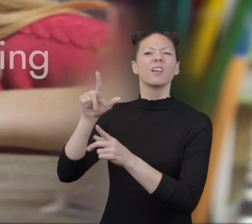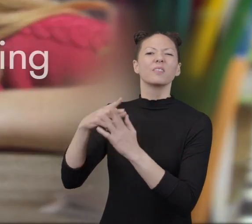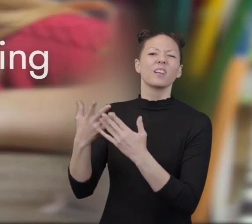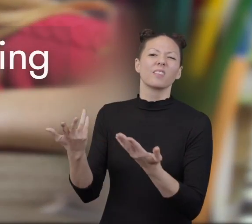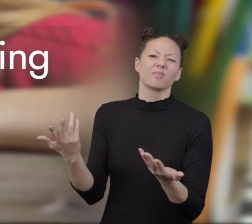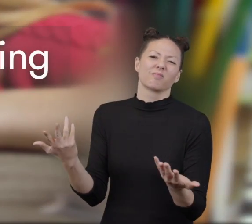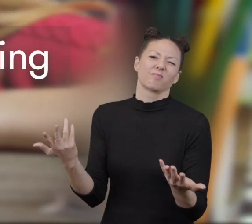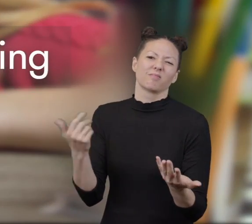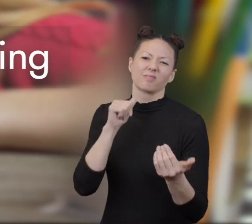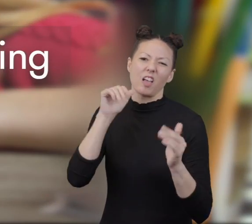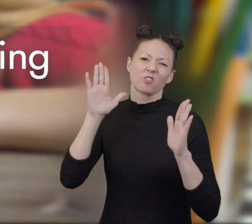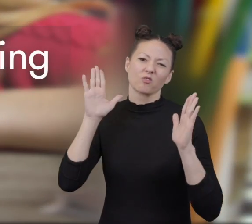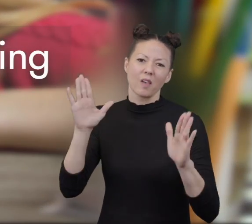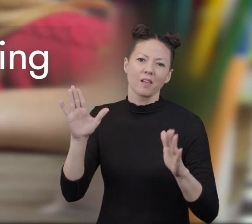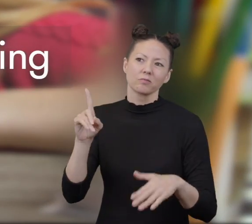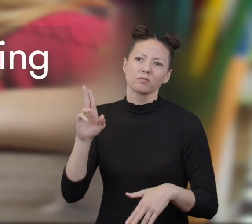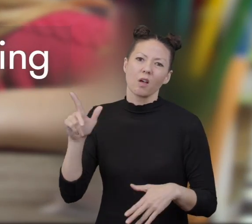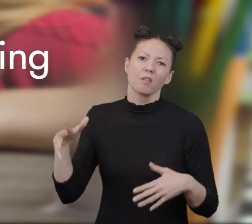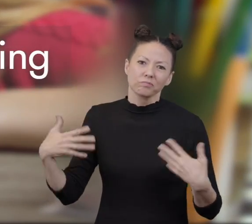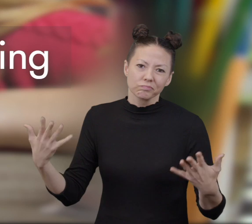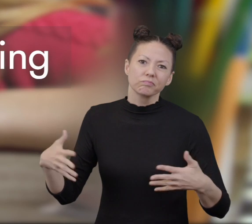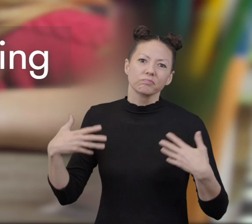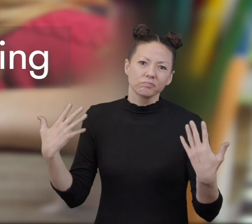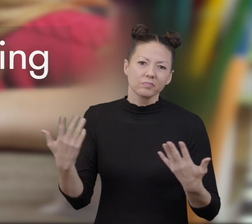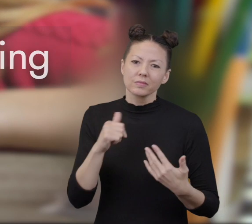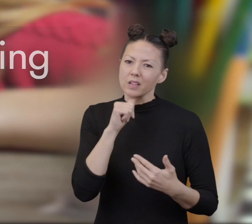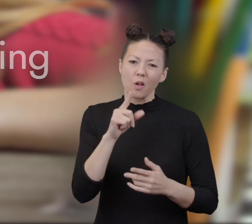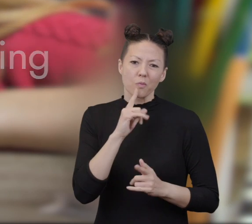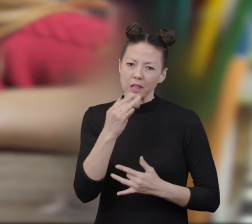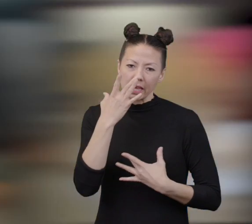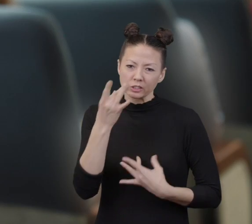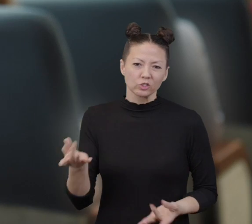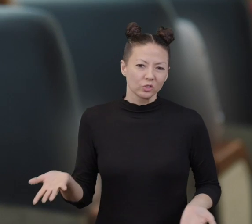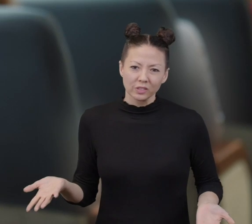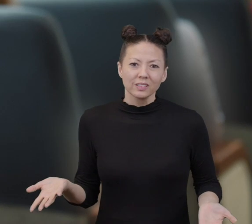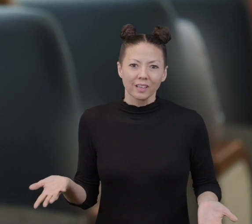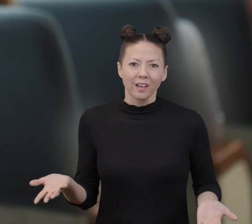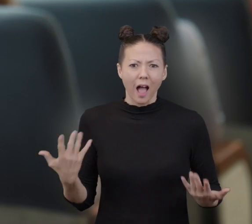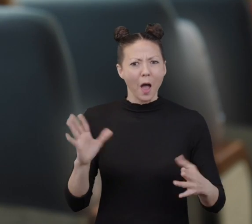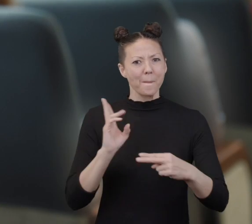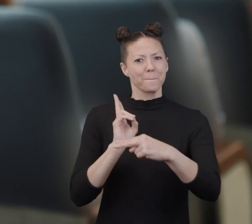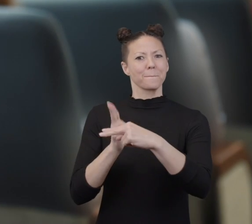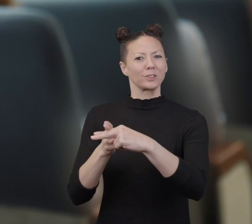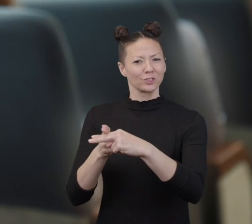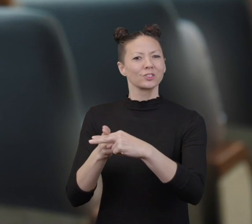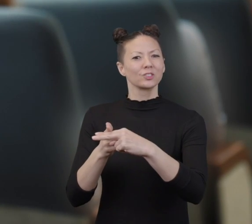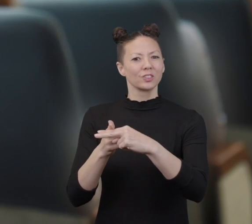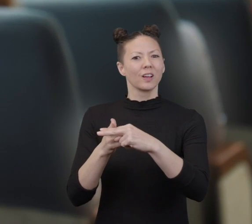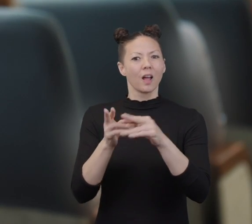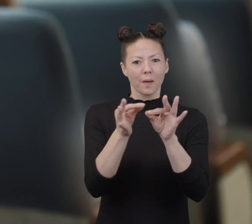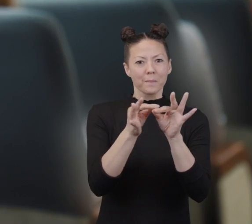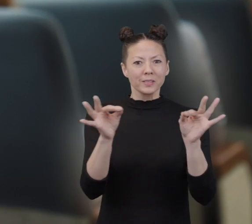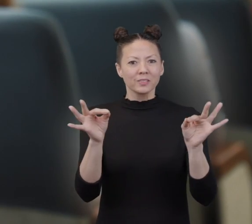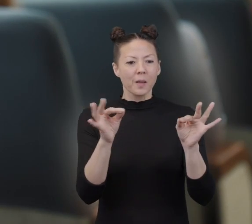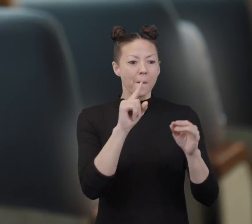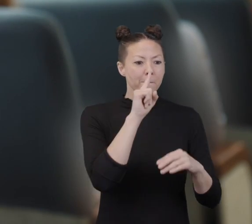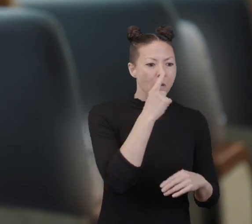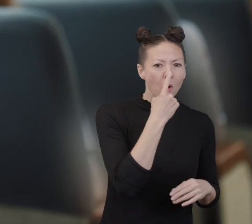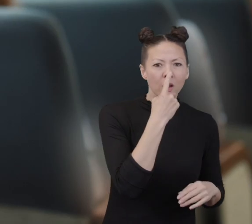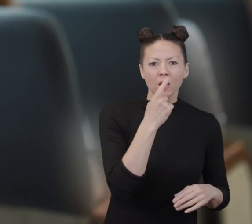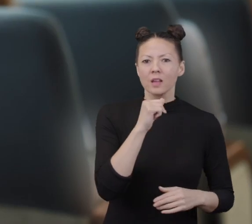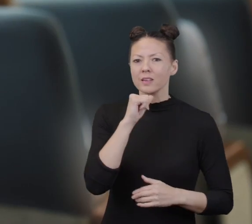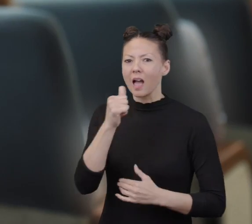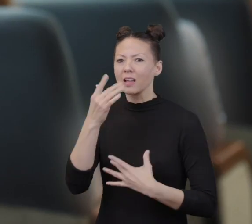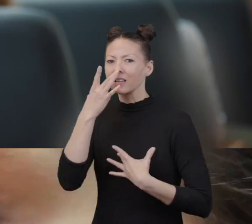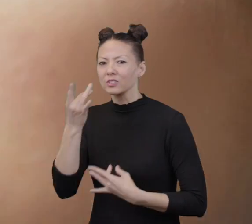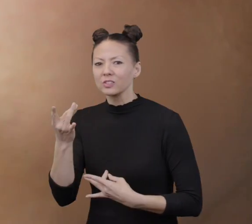The word dull means that something isn't interesting. So, we know the speech is boring and not